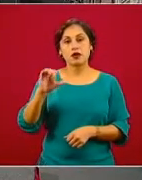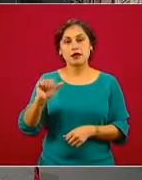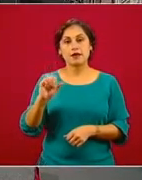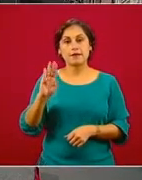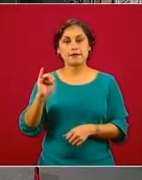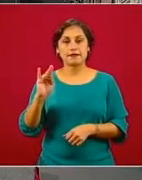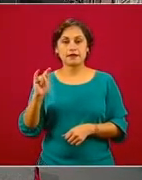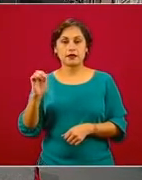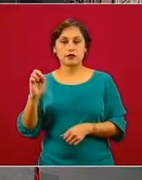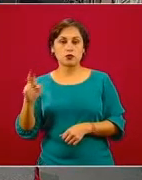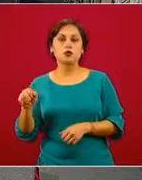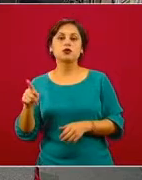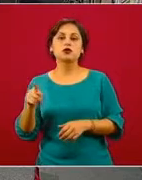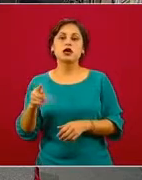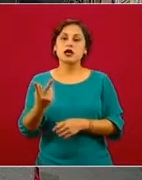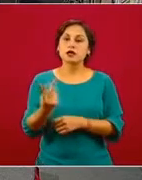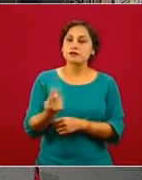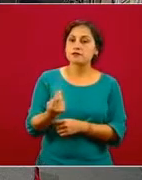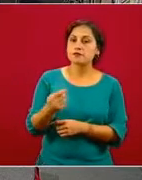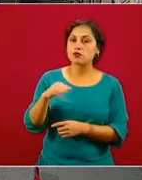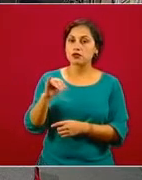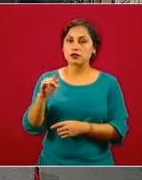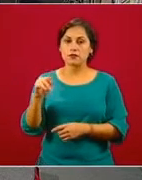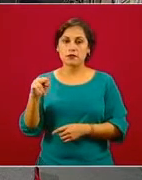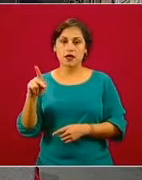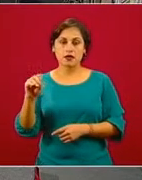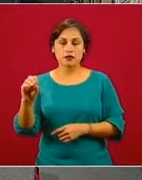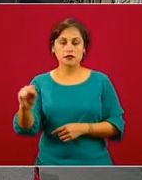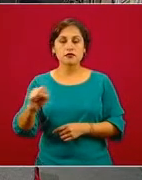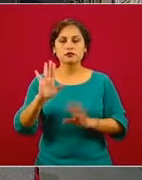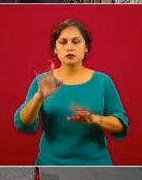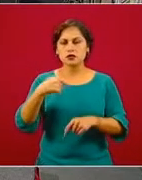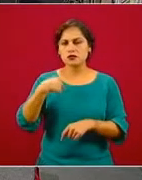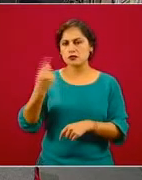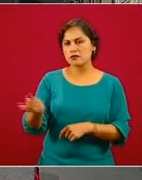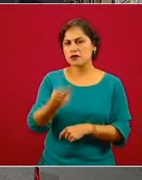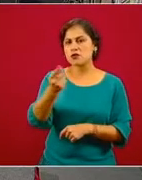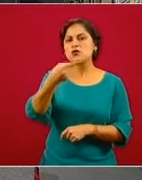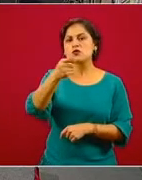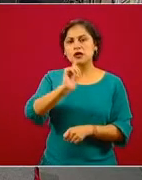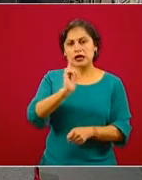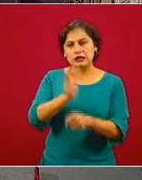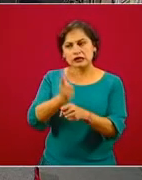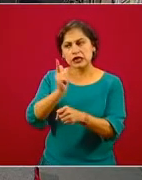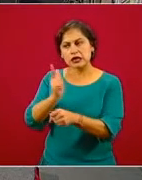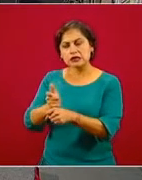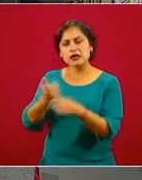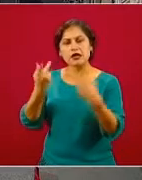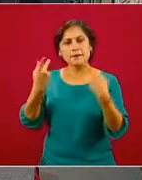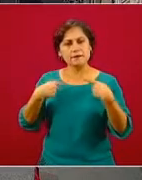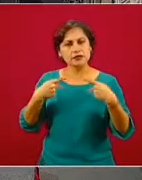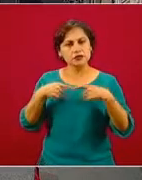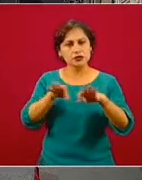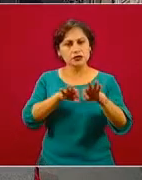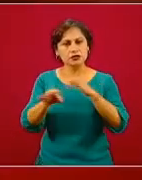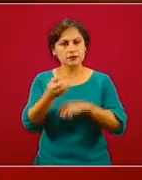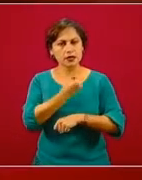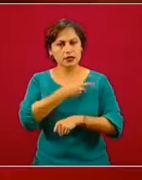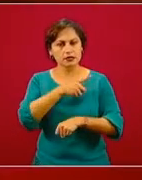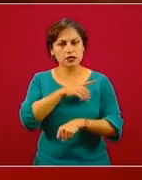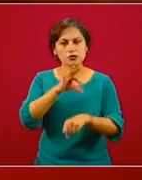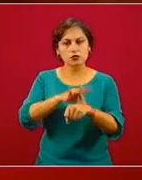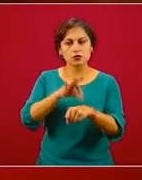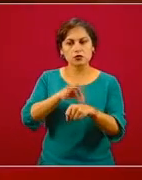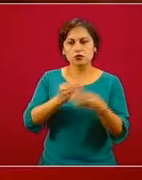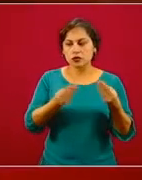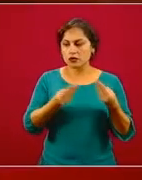Yes, Paola Betancourt from Multimedios TV. I would like to ask you if you have detected what are the